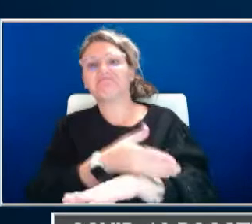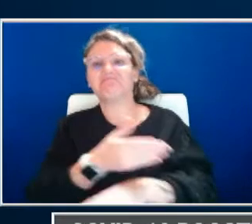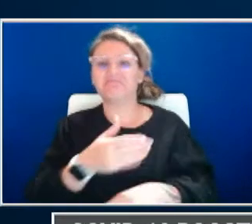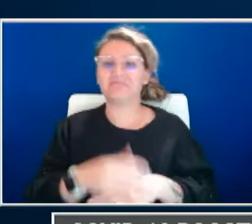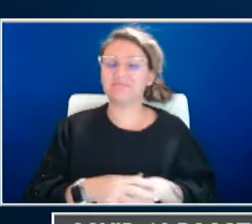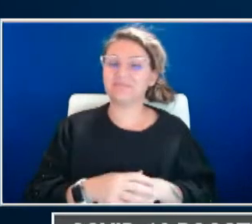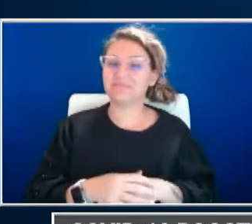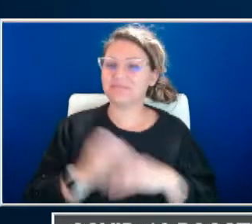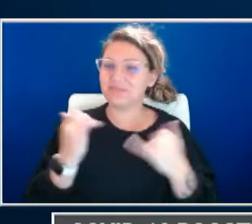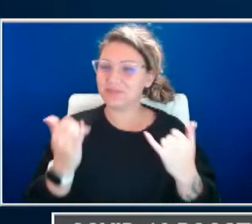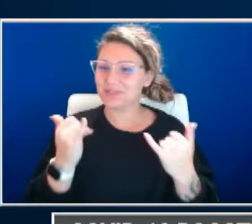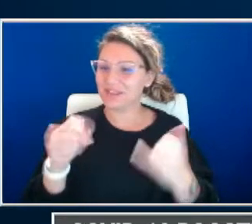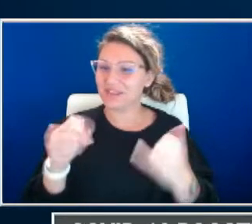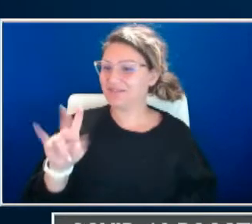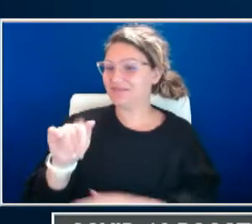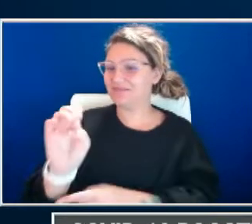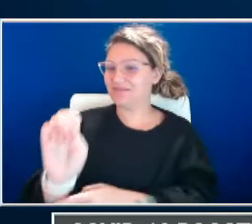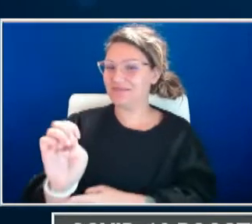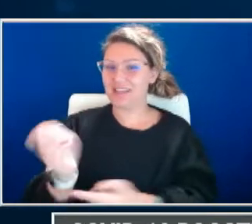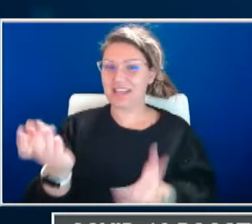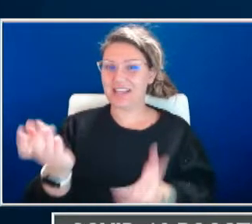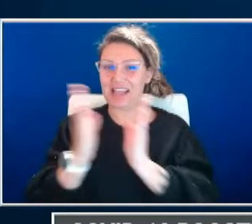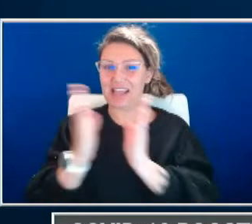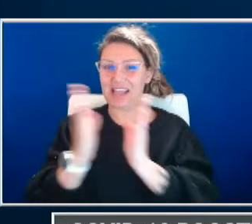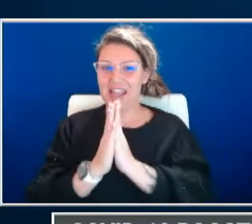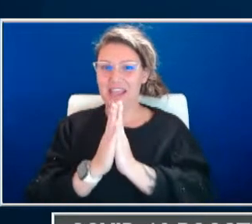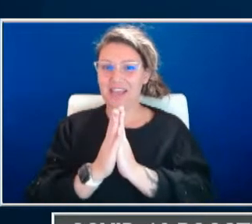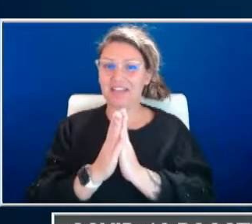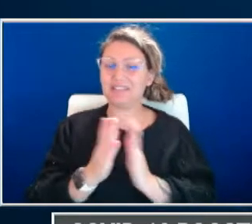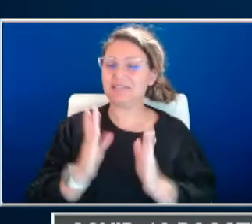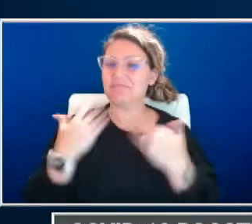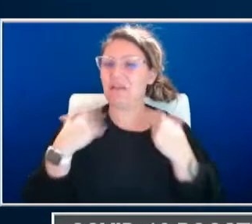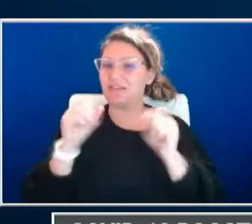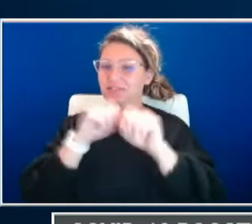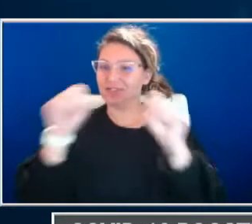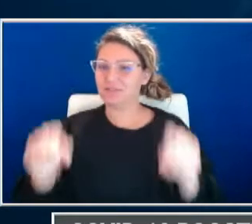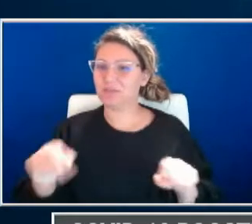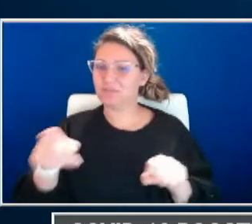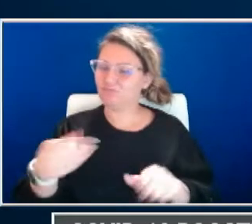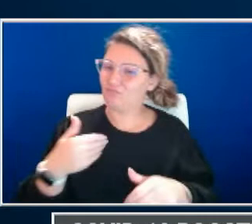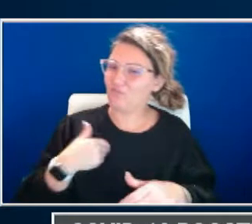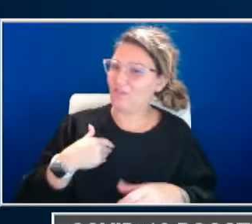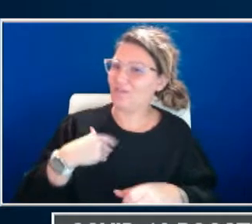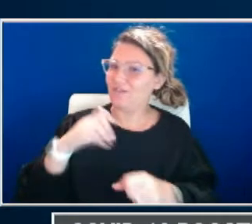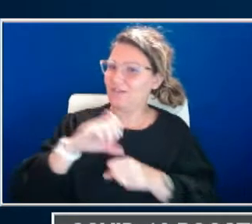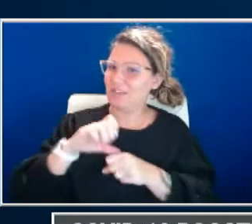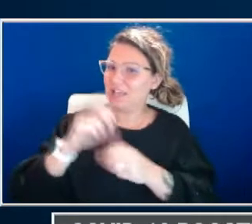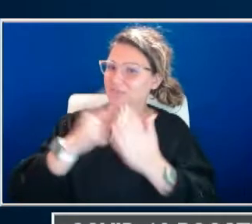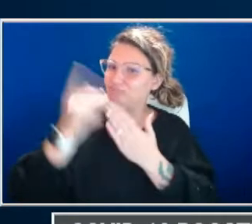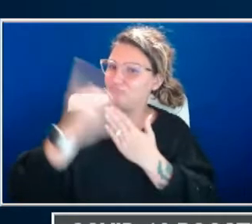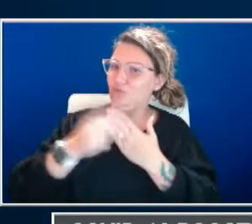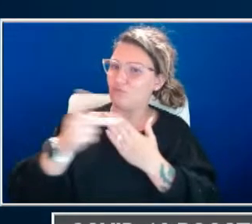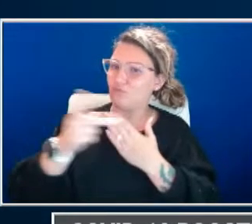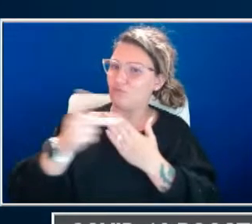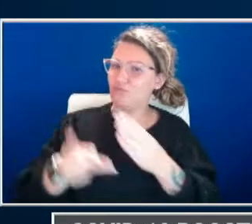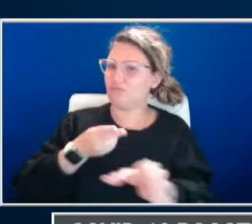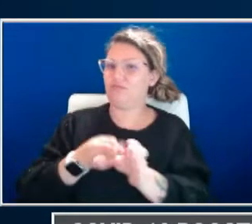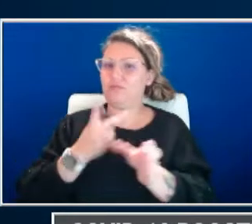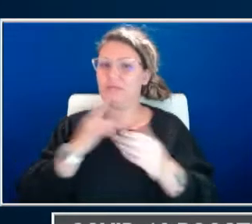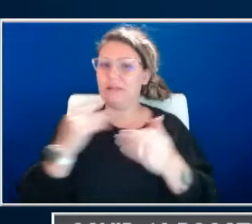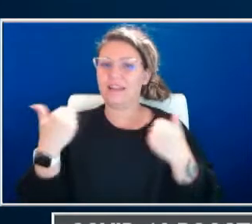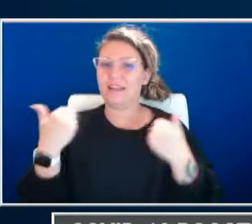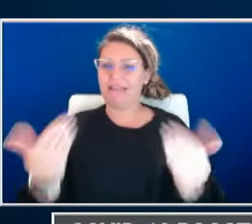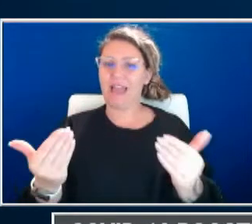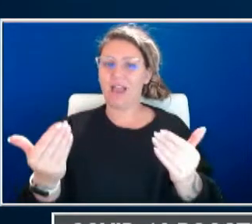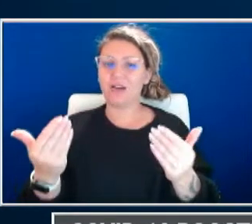want to ask you, I know the health system has a gas card program here that you participated in. Tell us a little bit about that allowed you to get